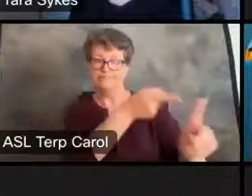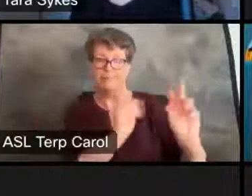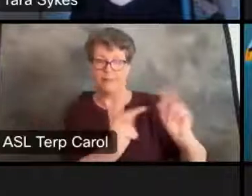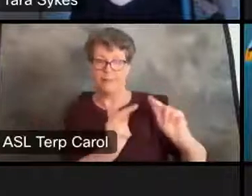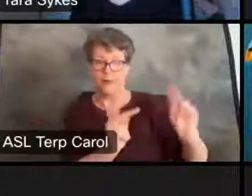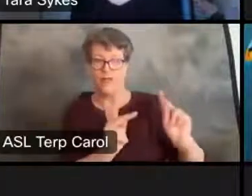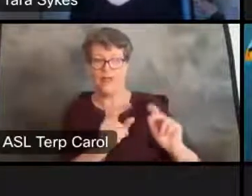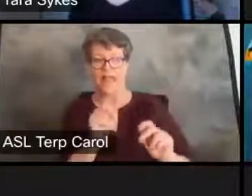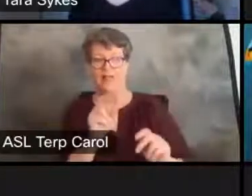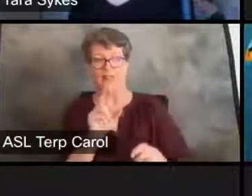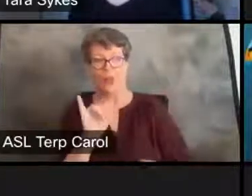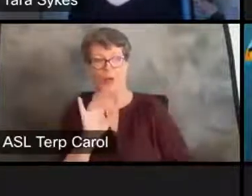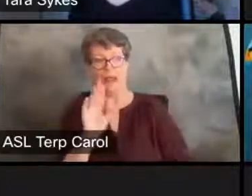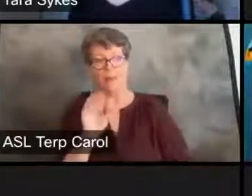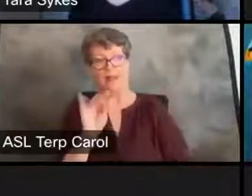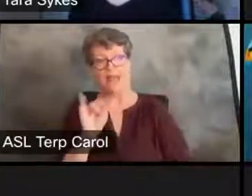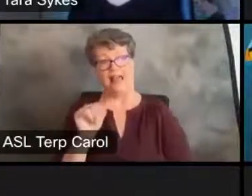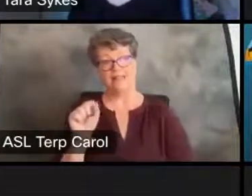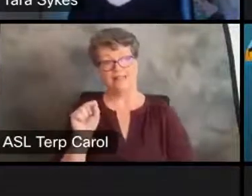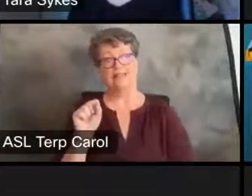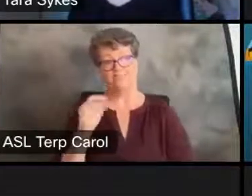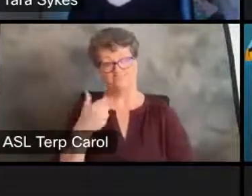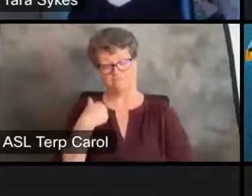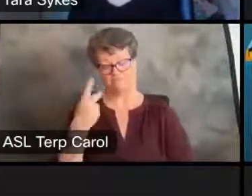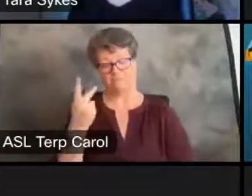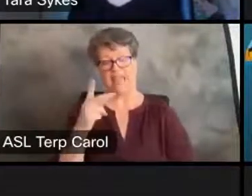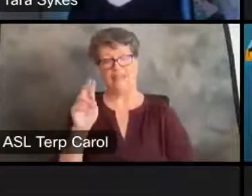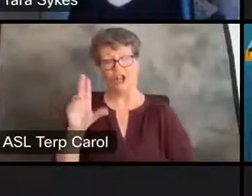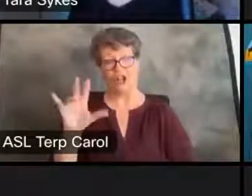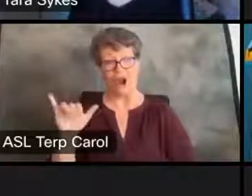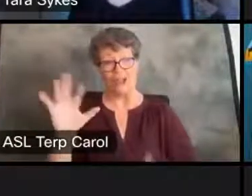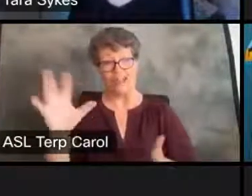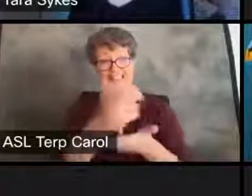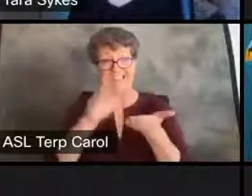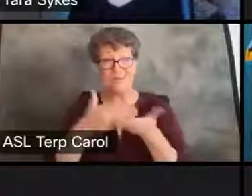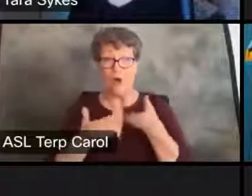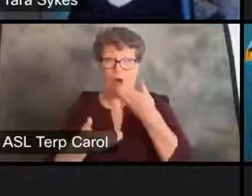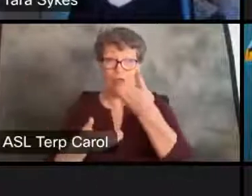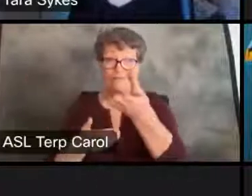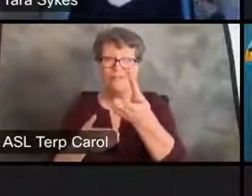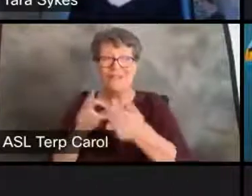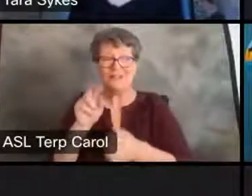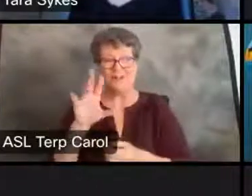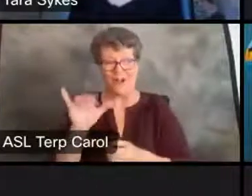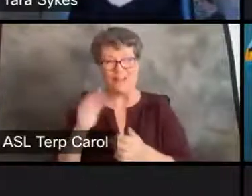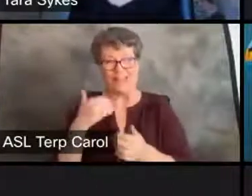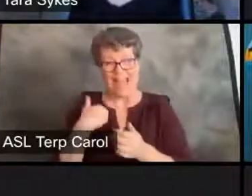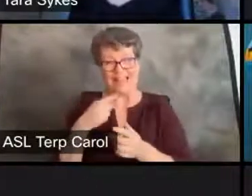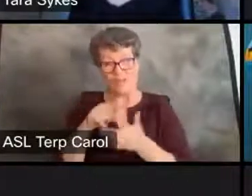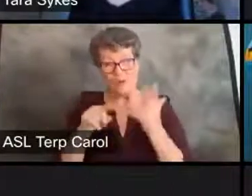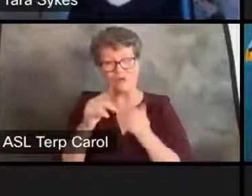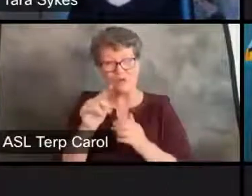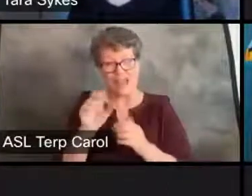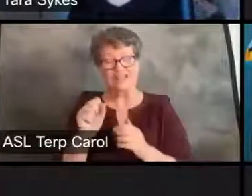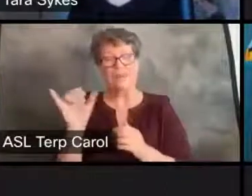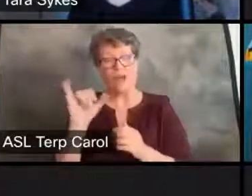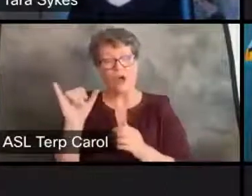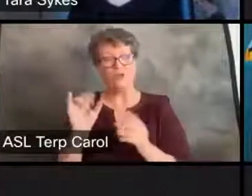so in using that money to impact service delivery at all of the regional centers. And part of